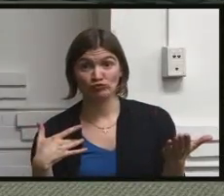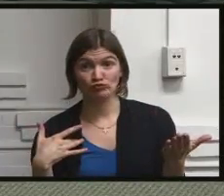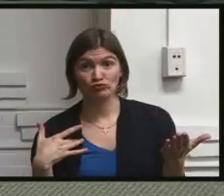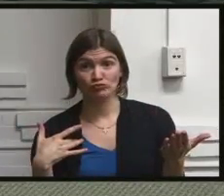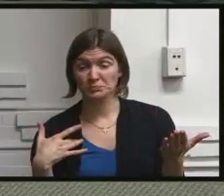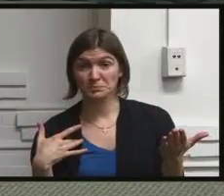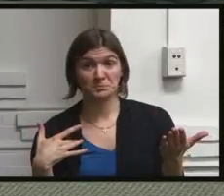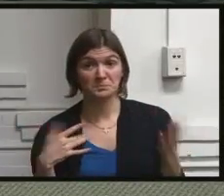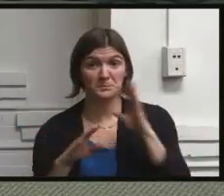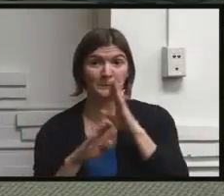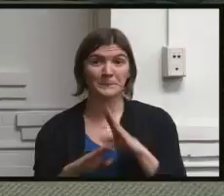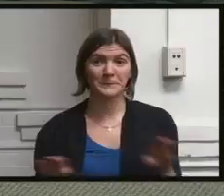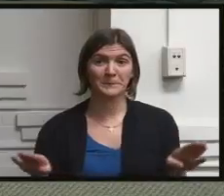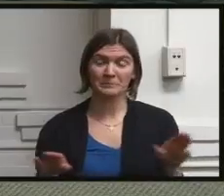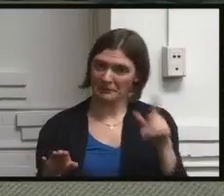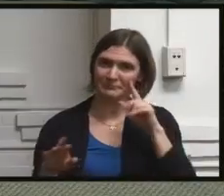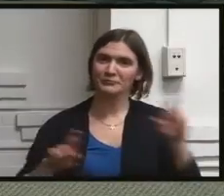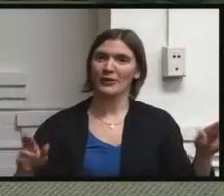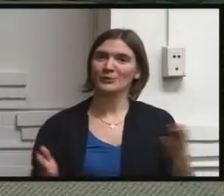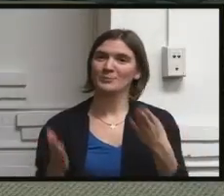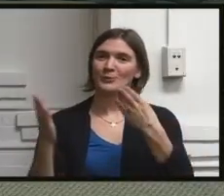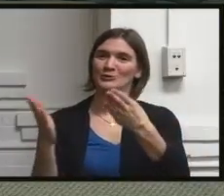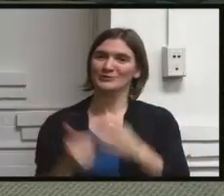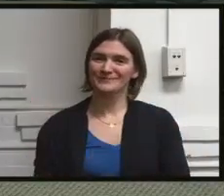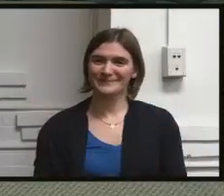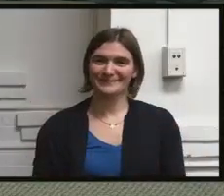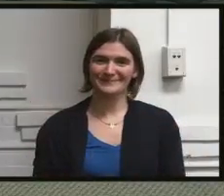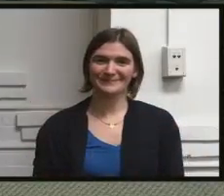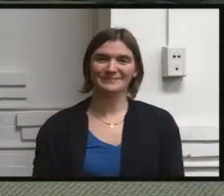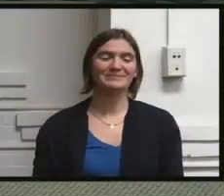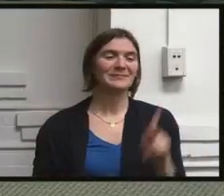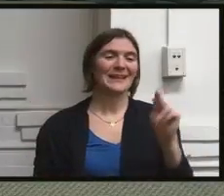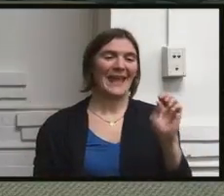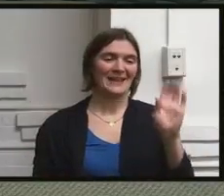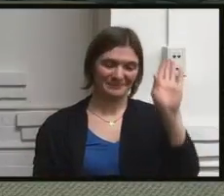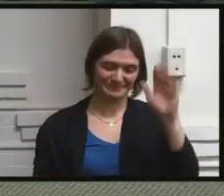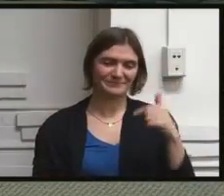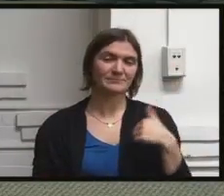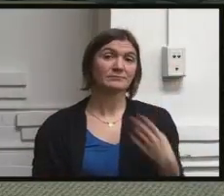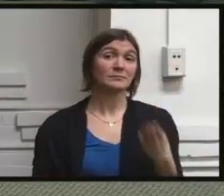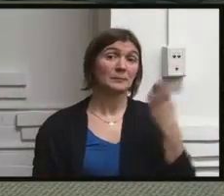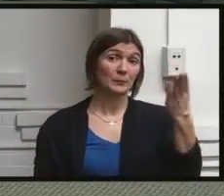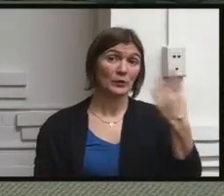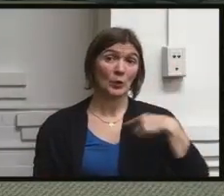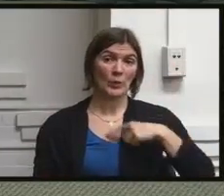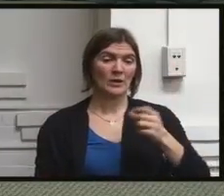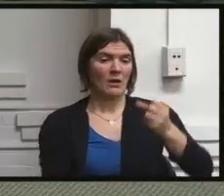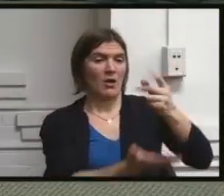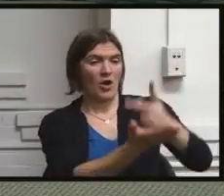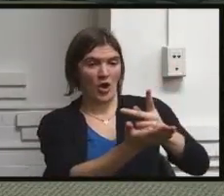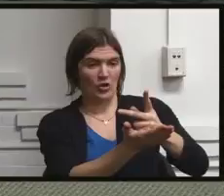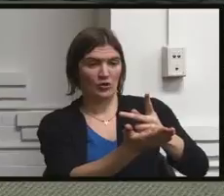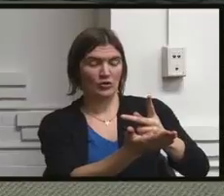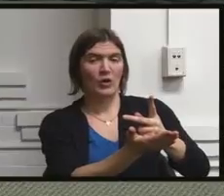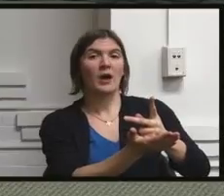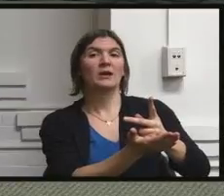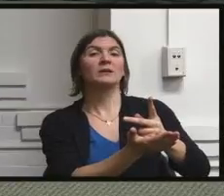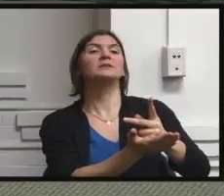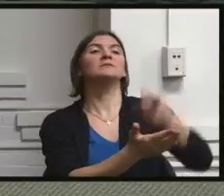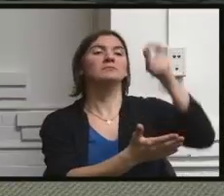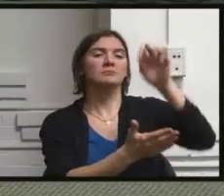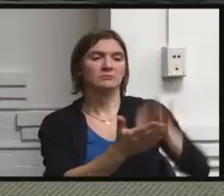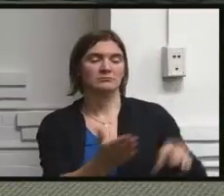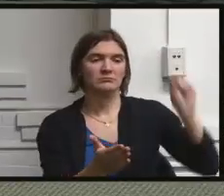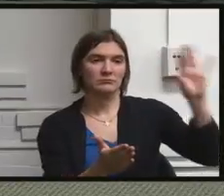I think we're ready for a motion then. I'm ready. I move that we authorize a